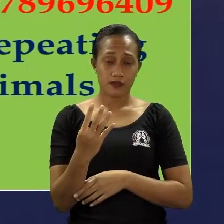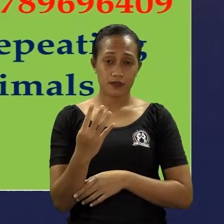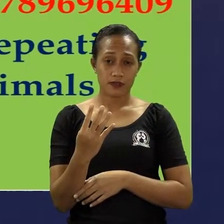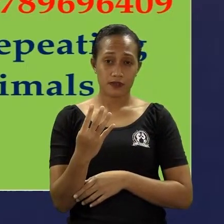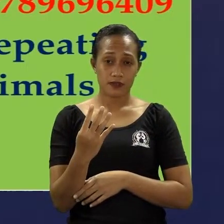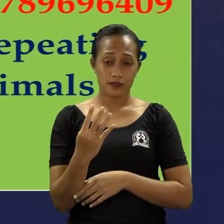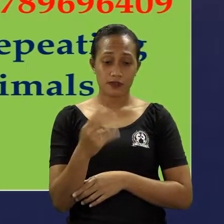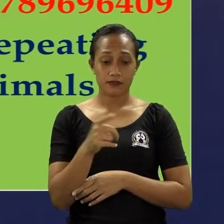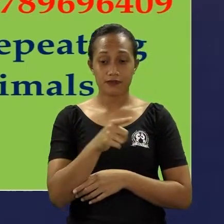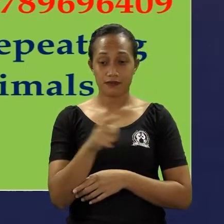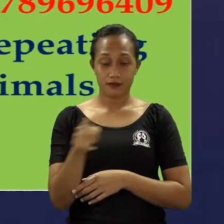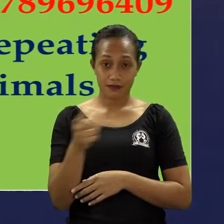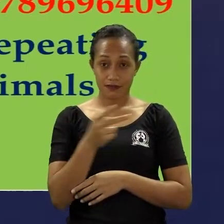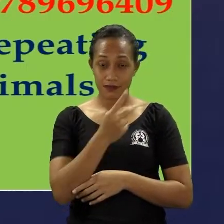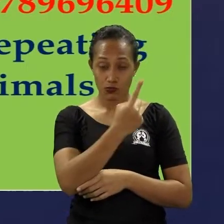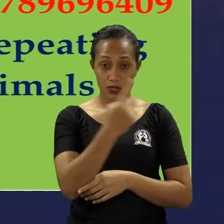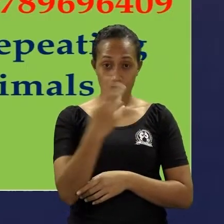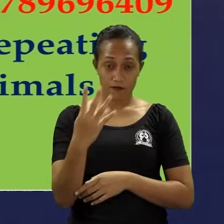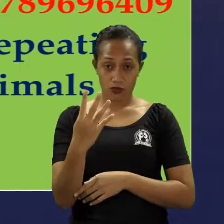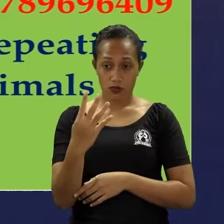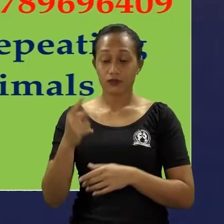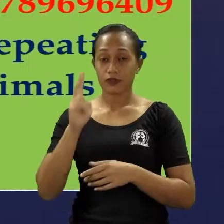is repeating.